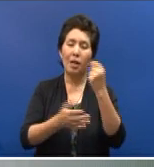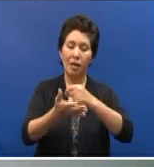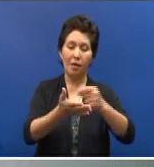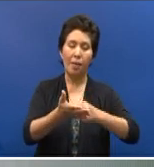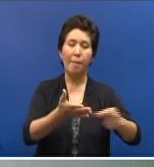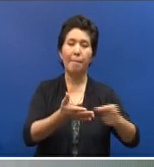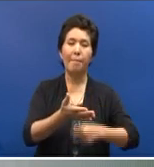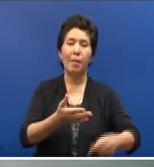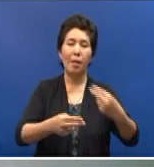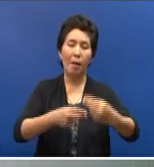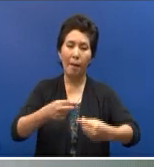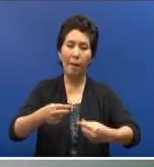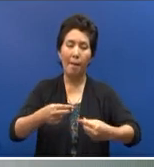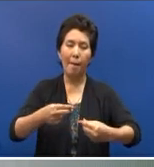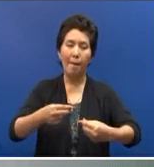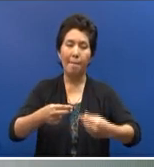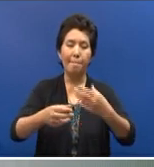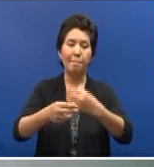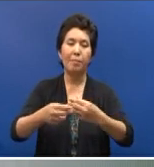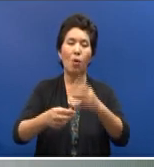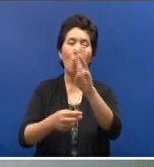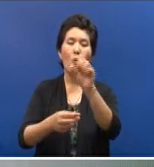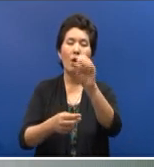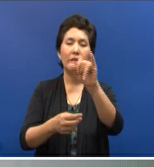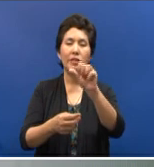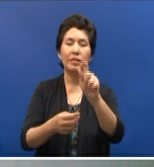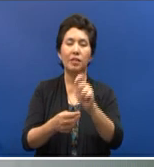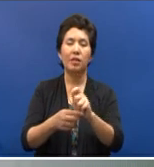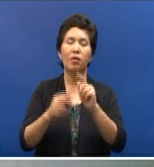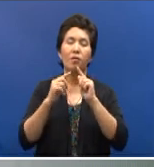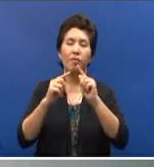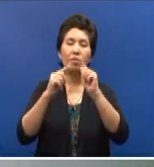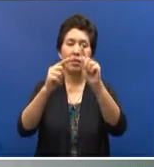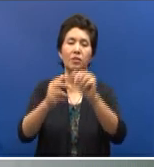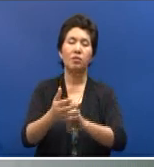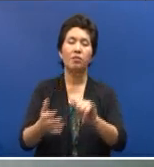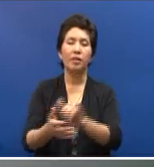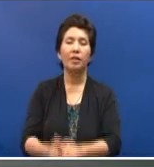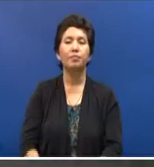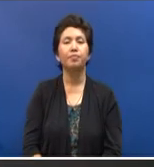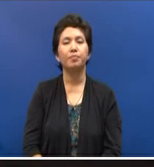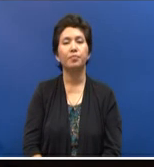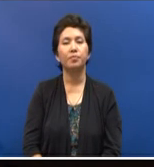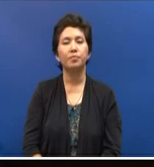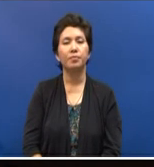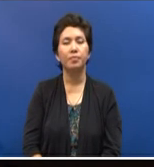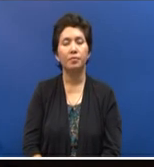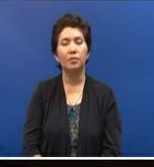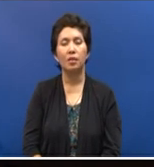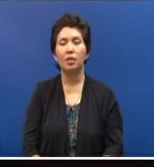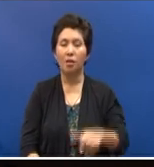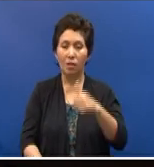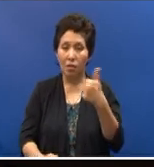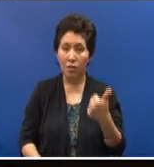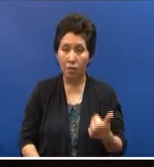disagreements over inheritance, or the non-payment of debts. Okay. Okay, the